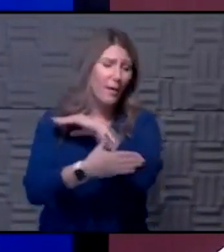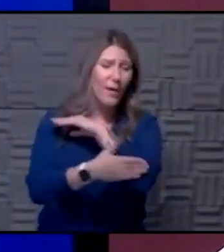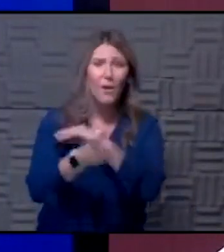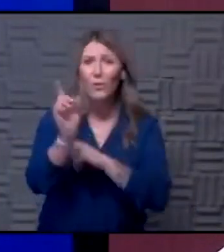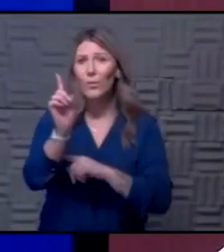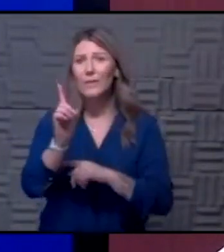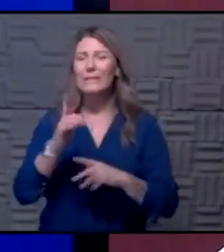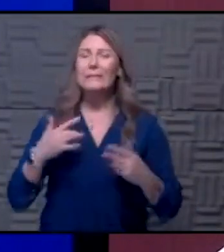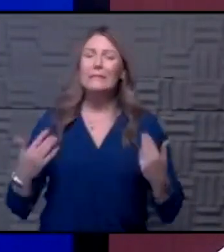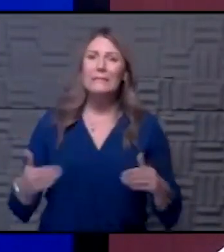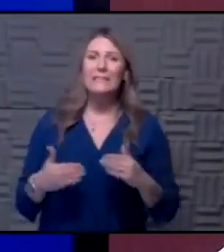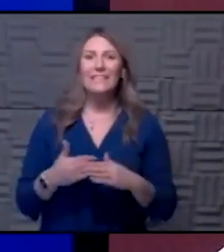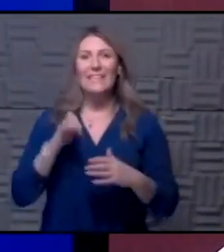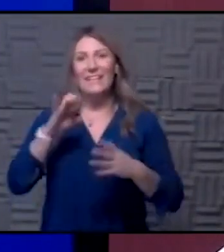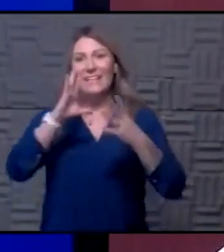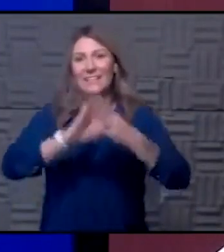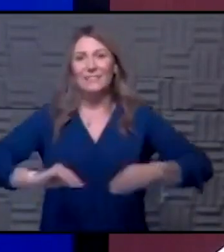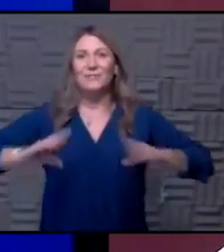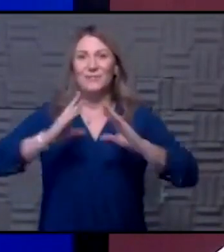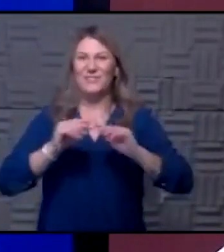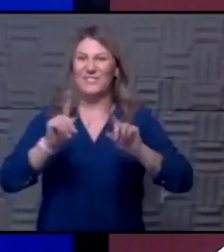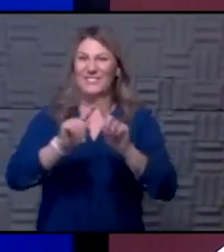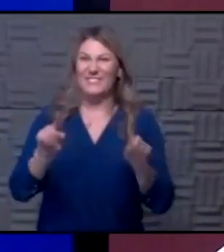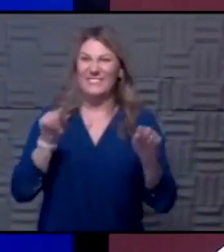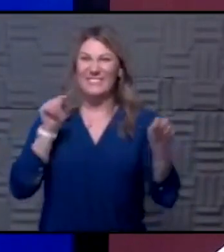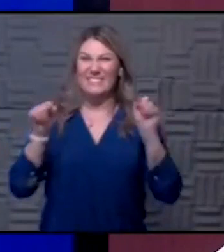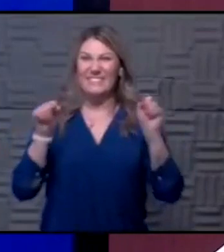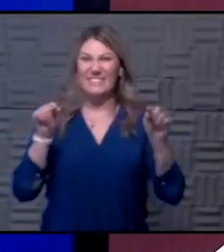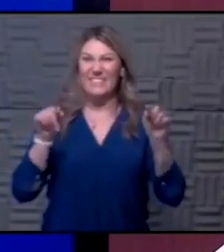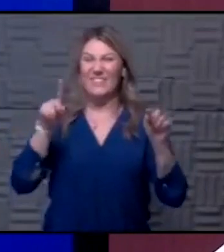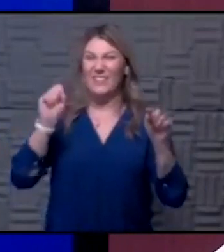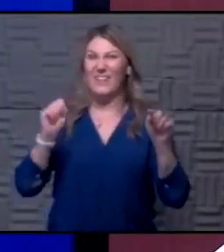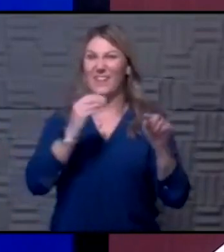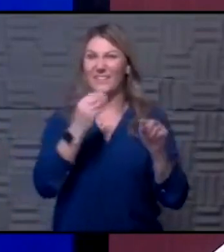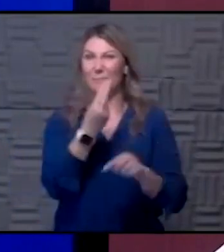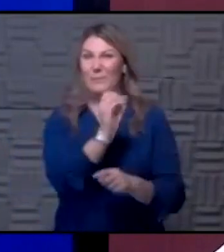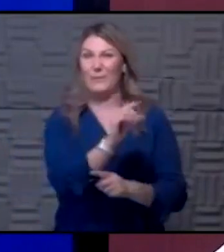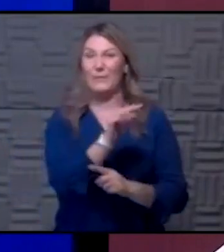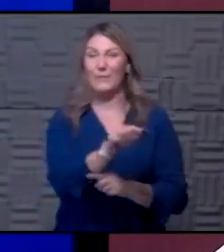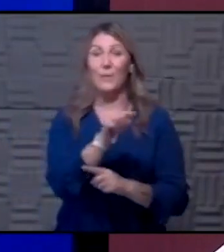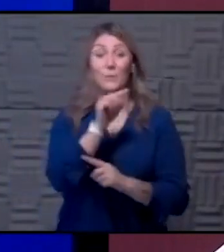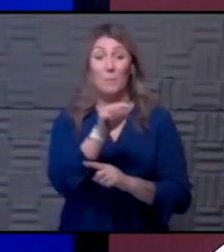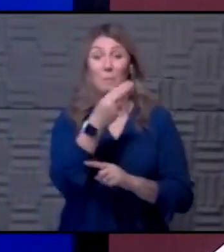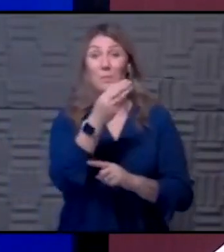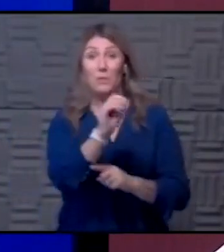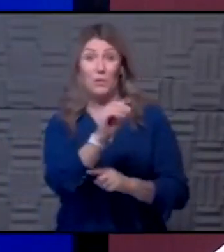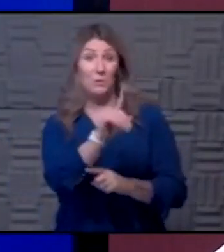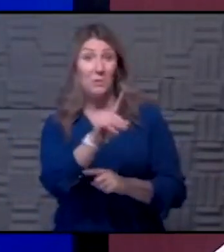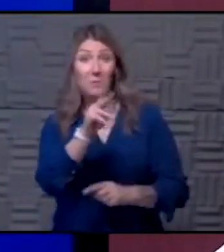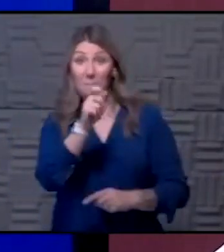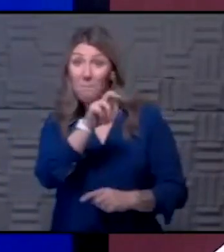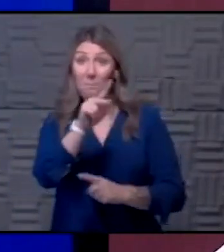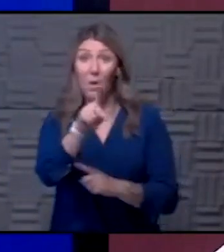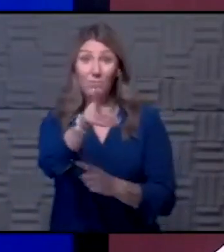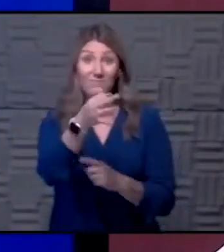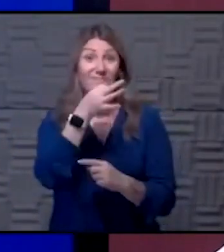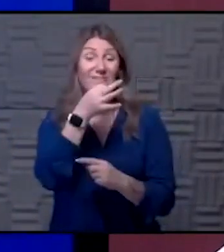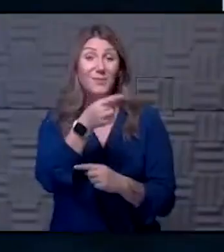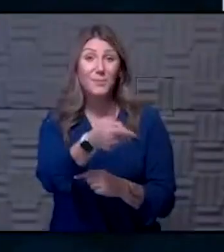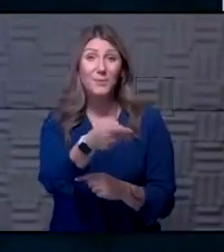Oh man, that story's so different on Kansas and Missouri. Let's talk about Missouri first. Mark, you're an expert in this.